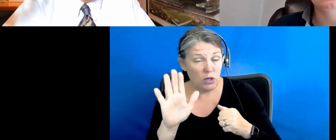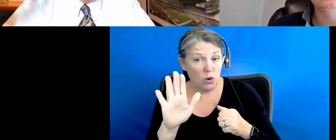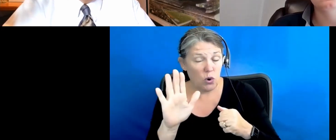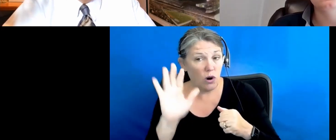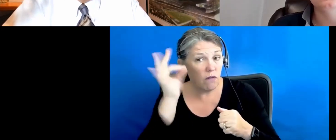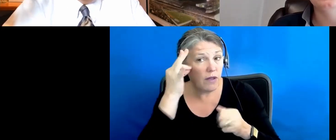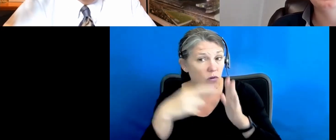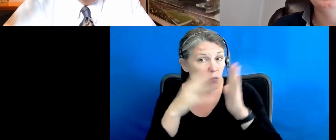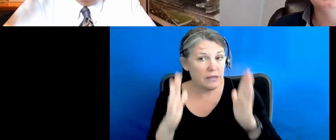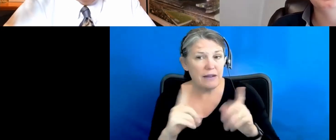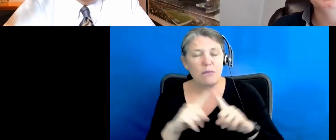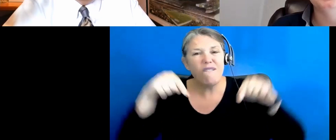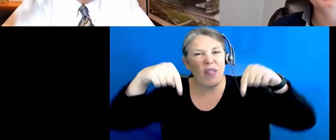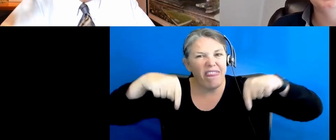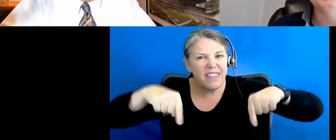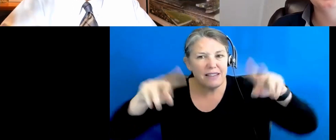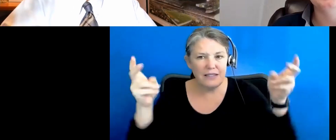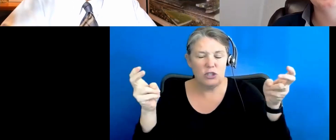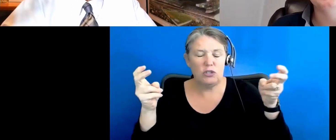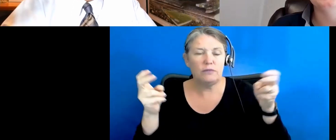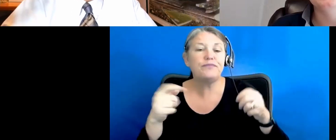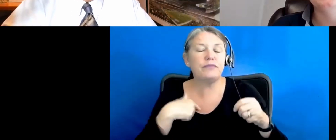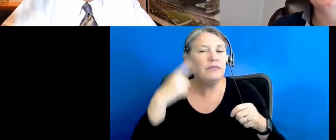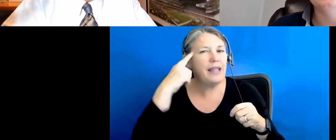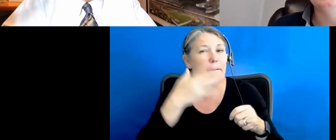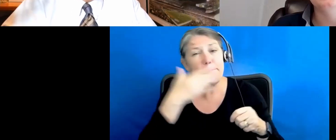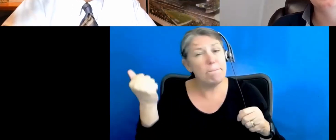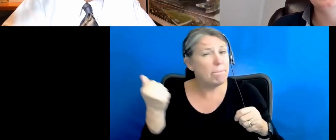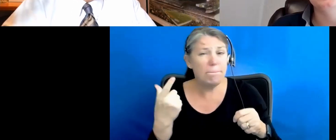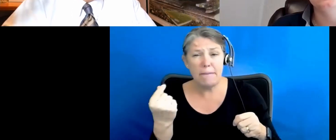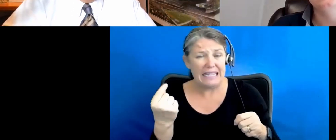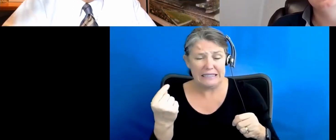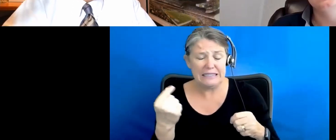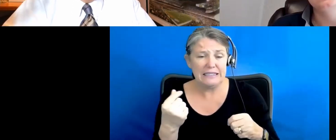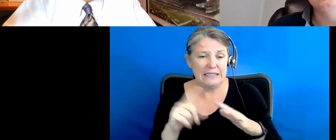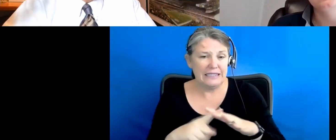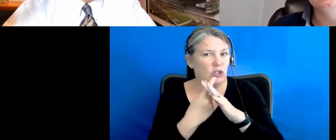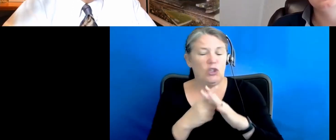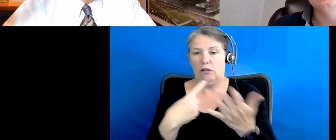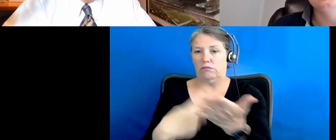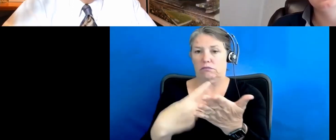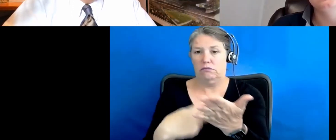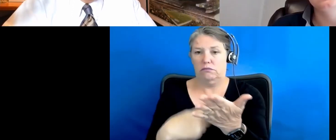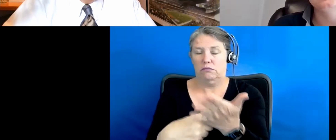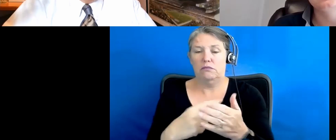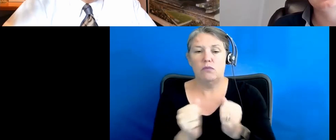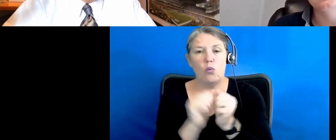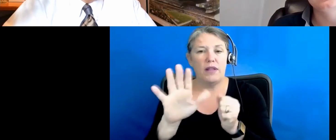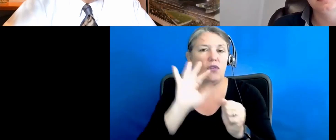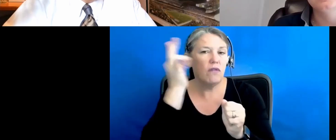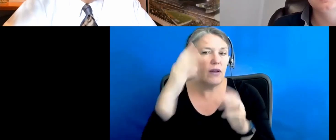federal representatives. But for this particular issue, I think the best thing that you can do immediately is to start having those conversations with your